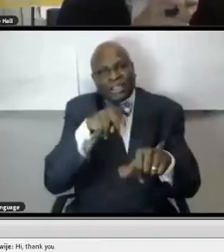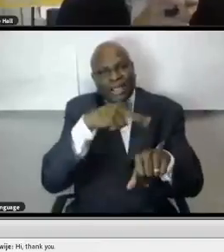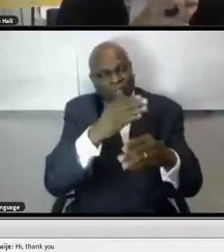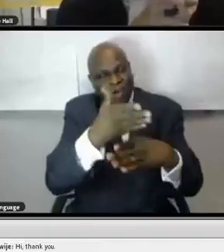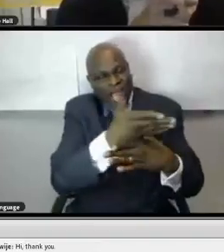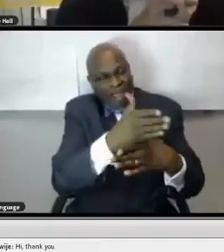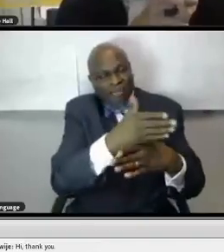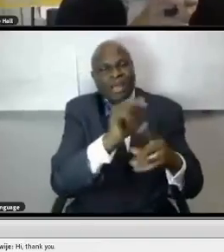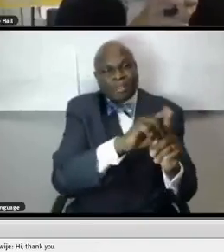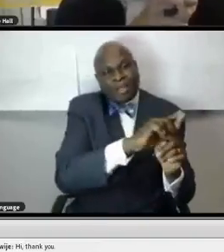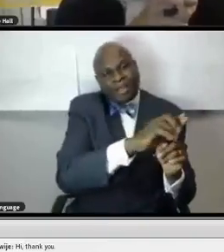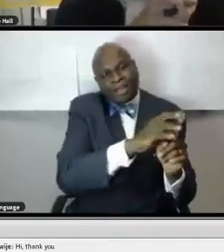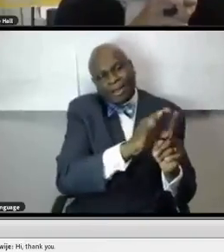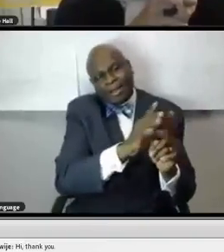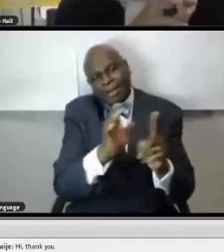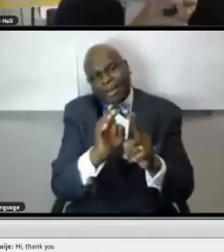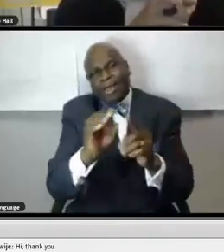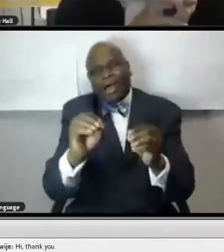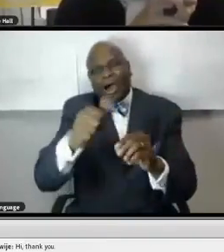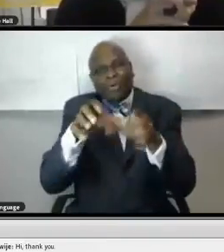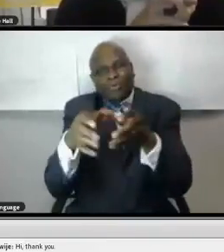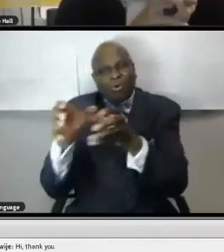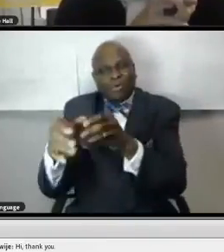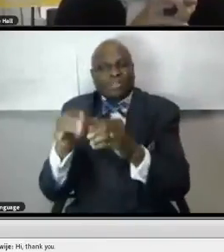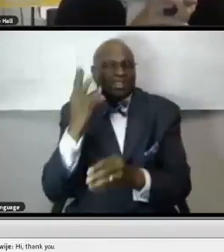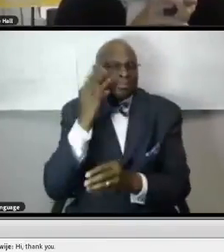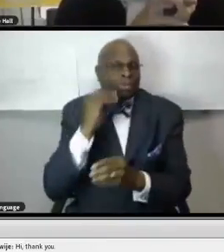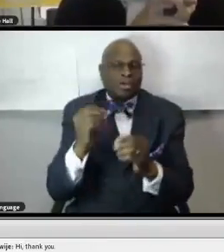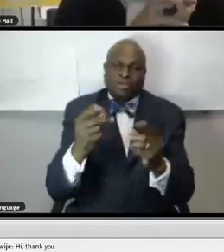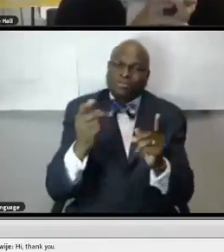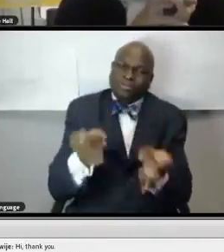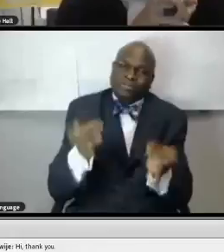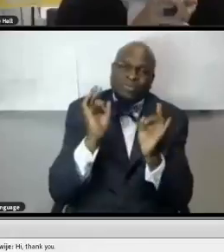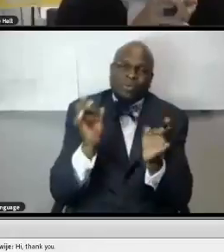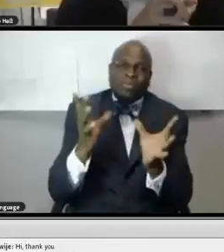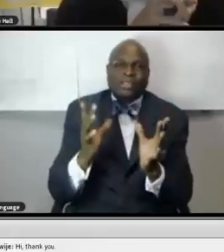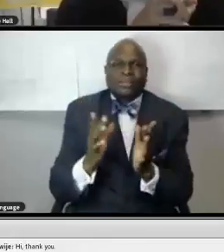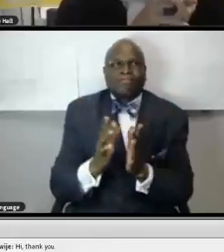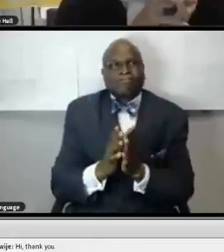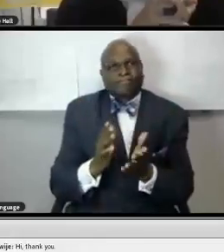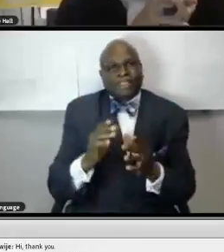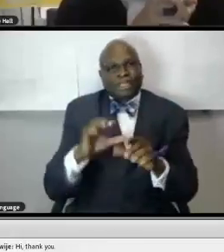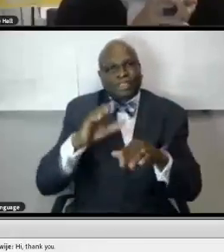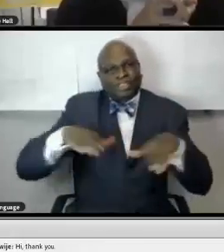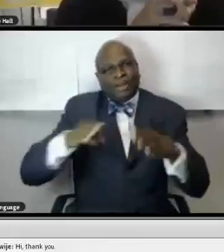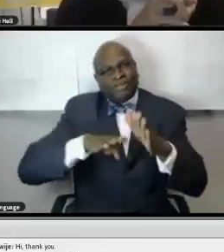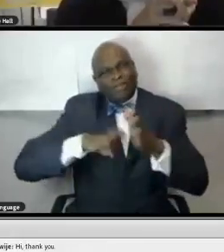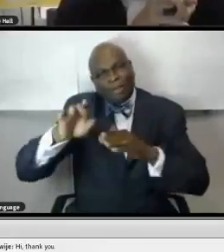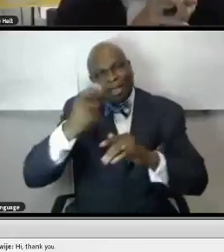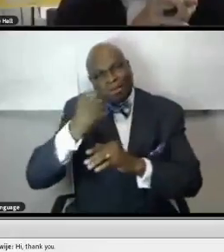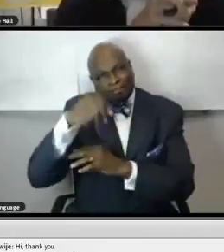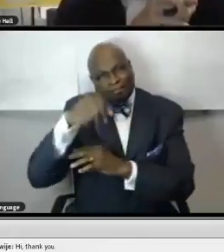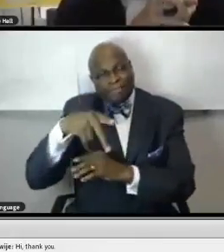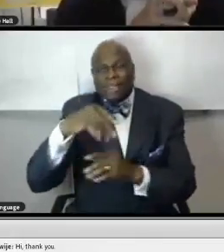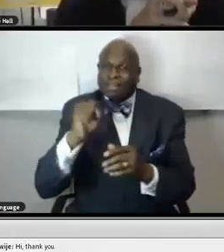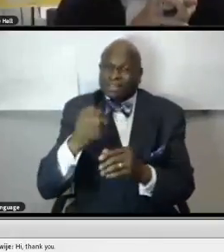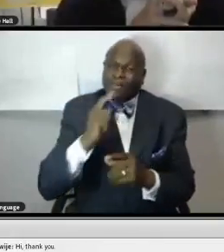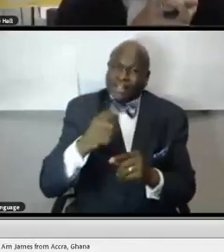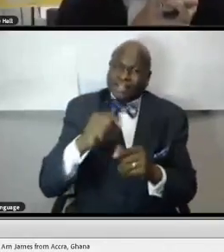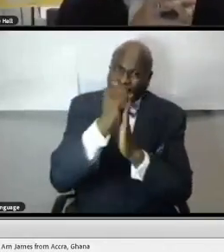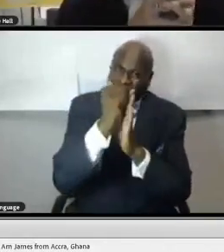but then there are rising other groups that experience tremendous child development gaps. So there is an